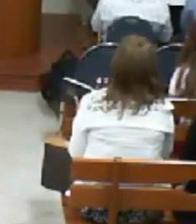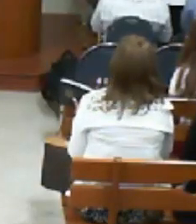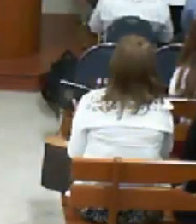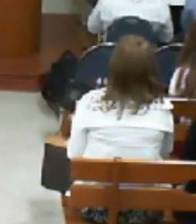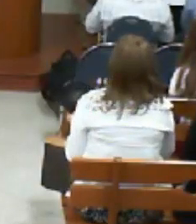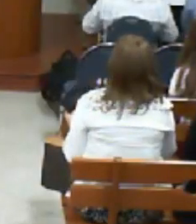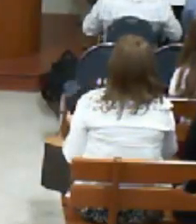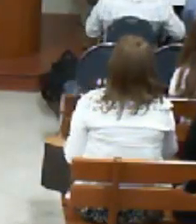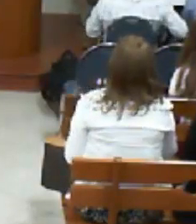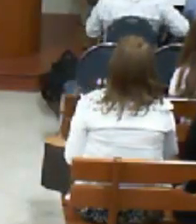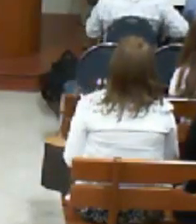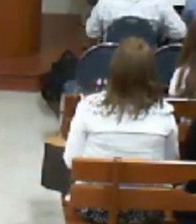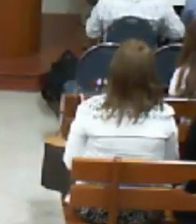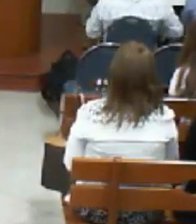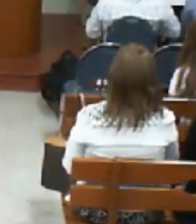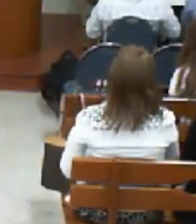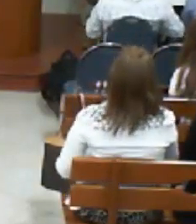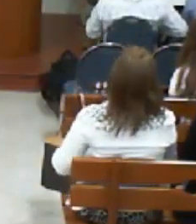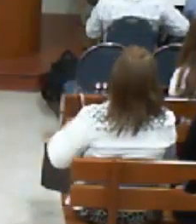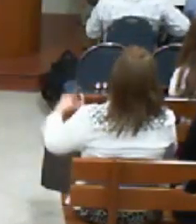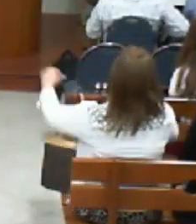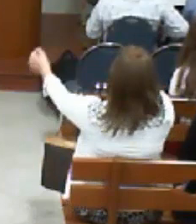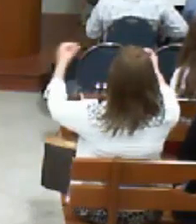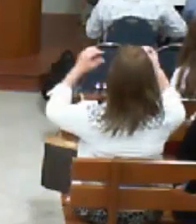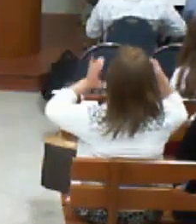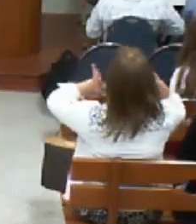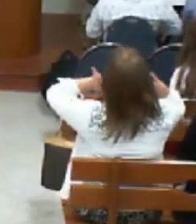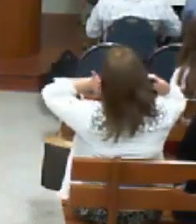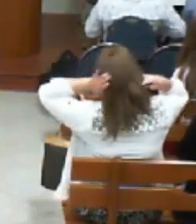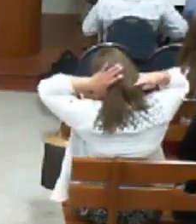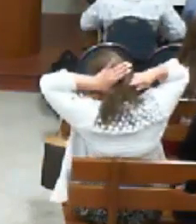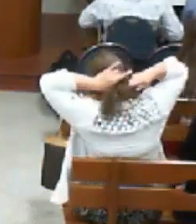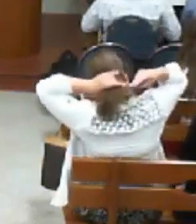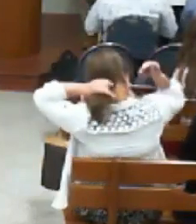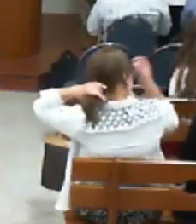Amen, my brother. Any question? Any question?